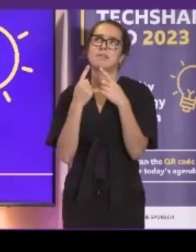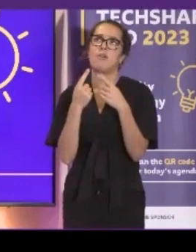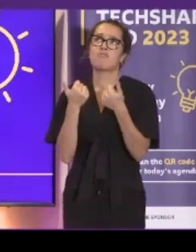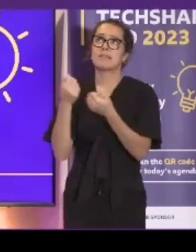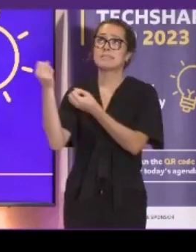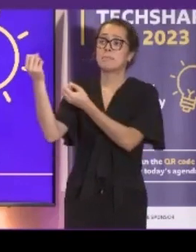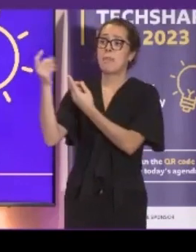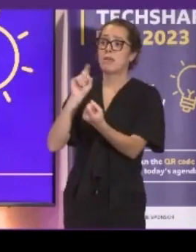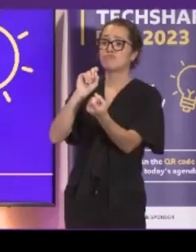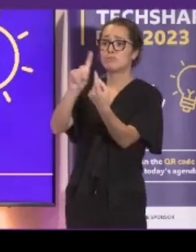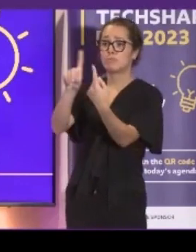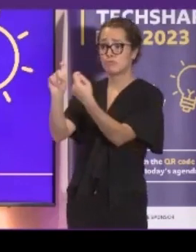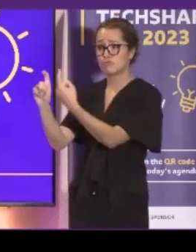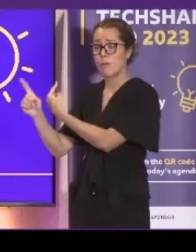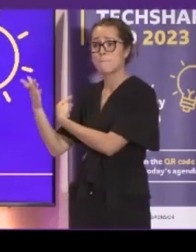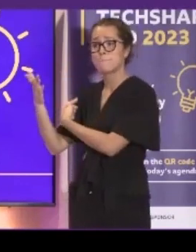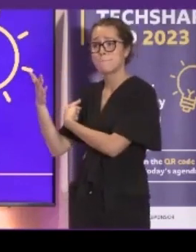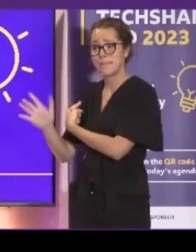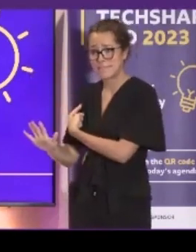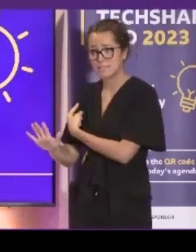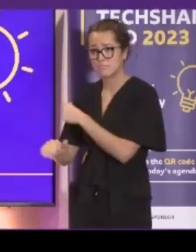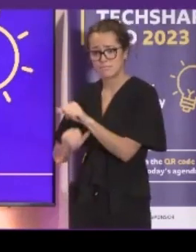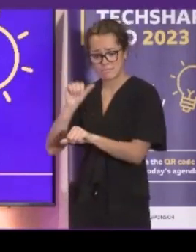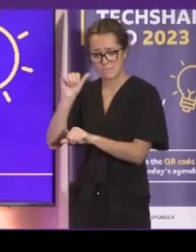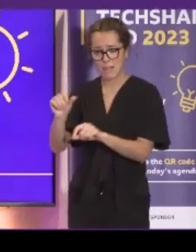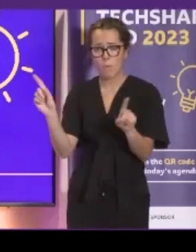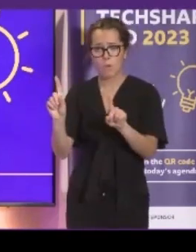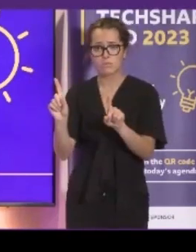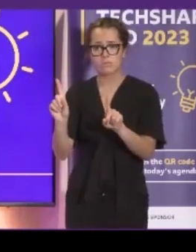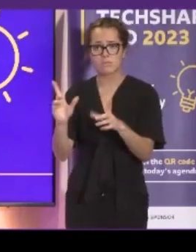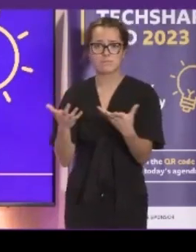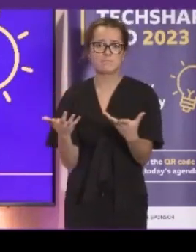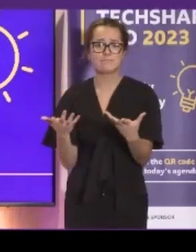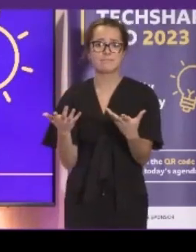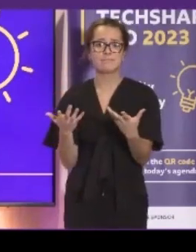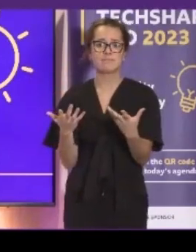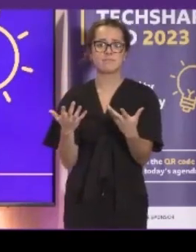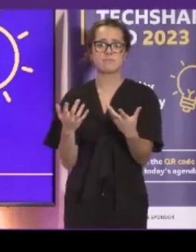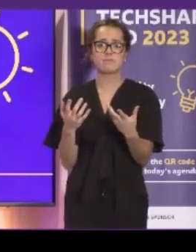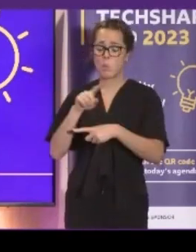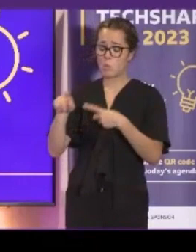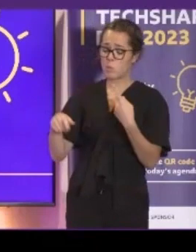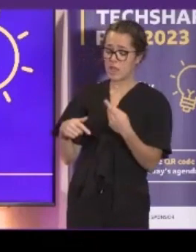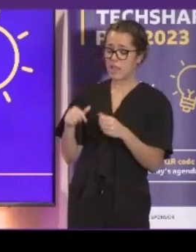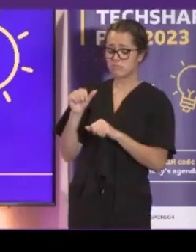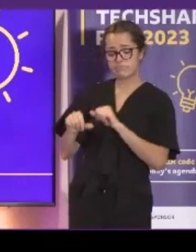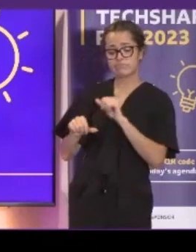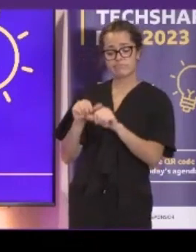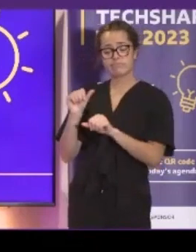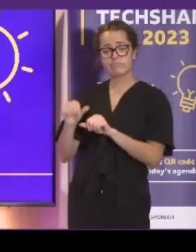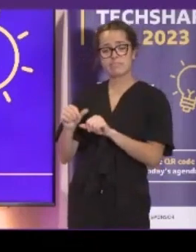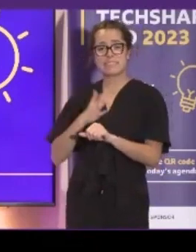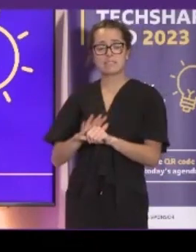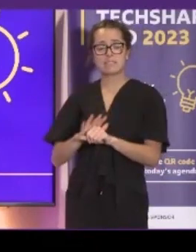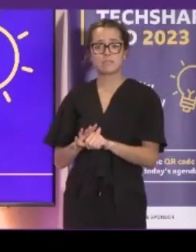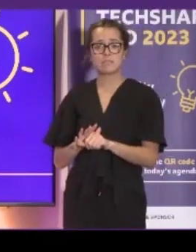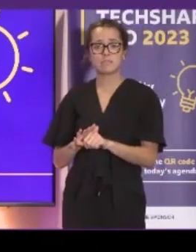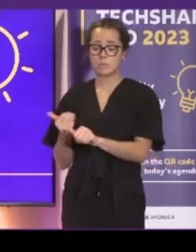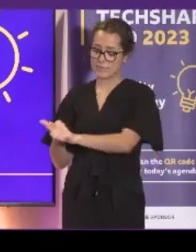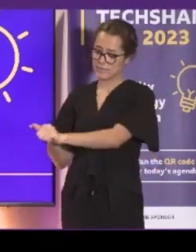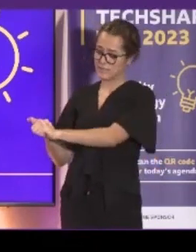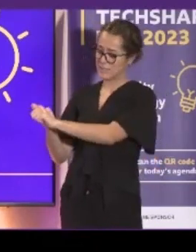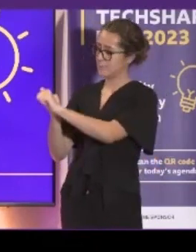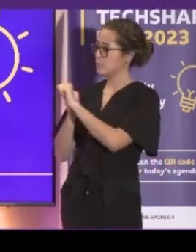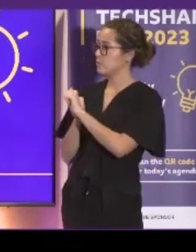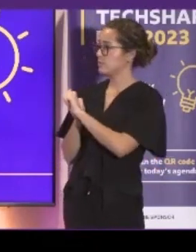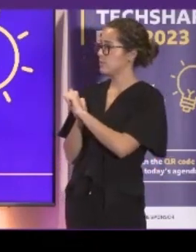supplier, what's next? And I suppose there's a couple of steps for us that we can take, right? And that's what we can support you with